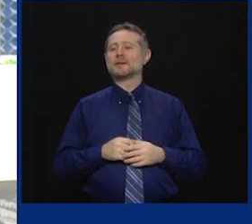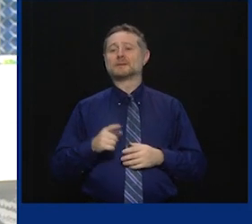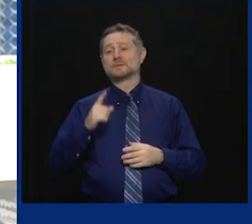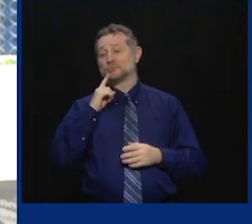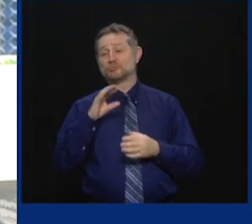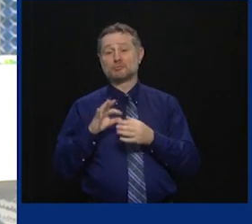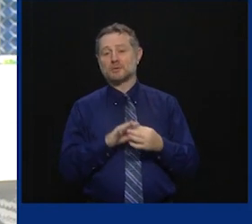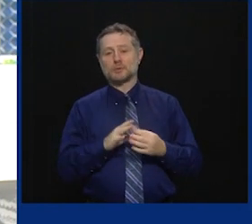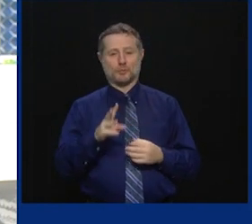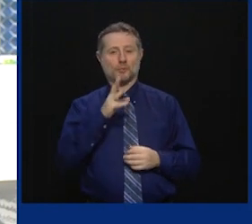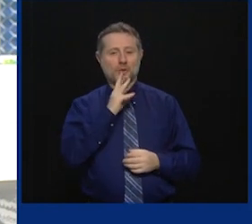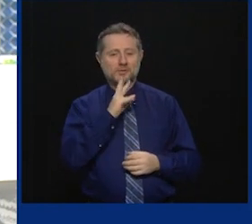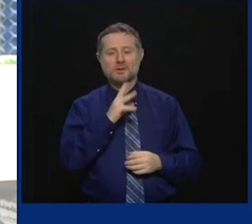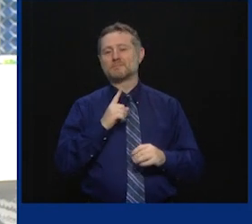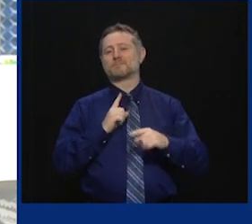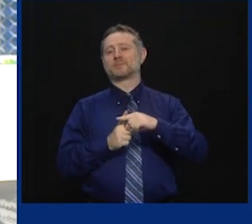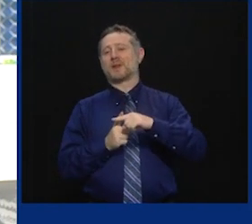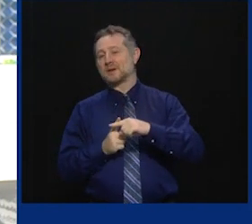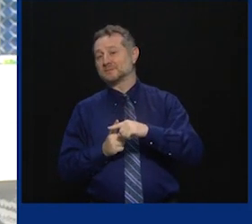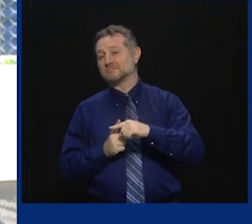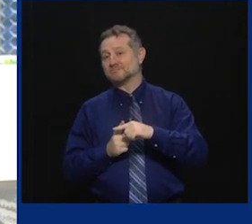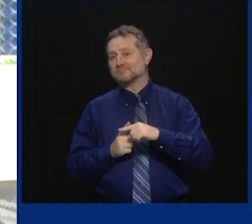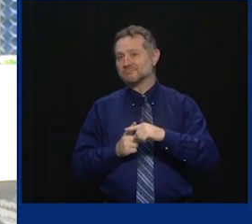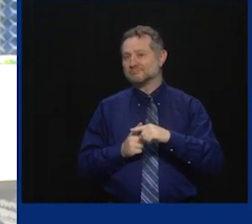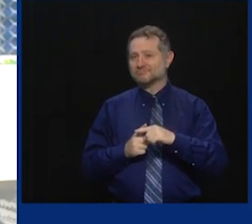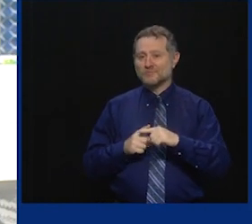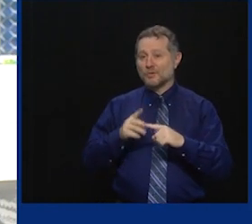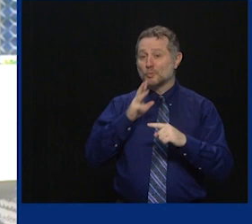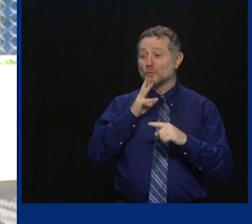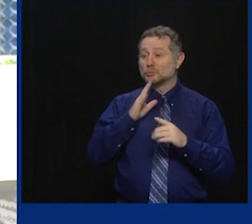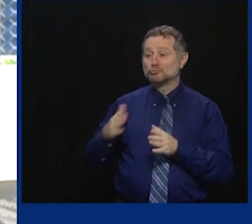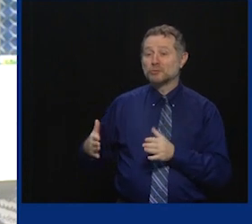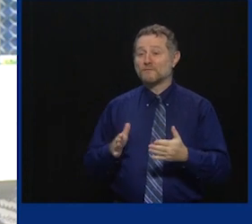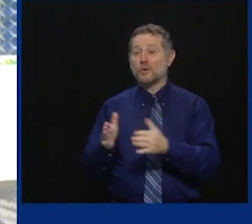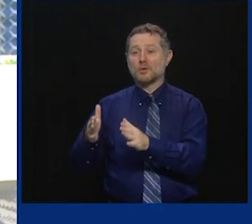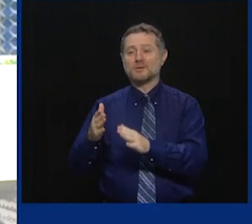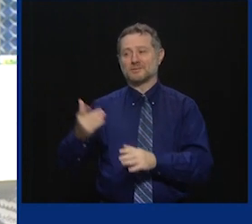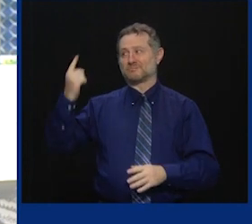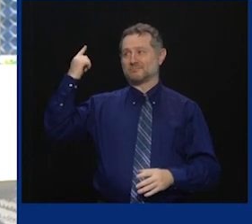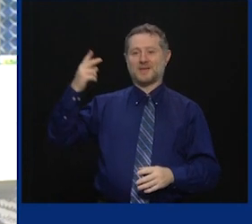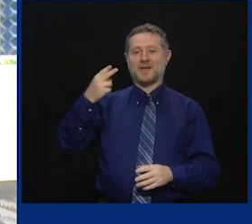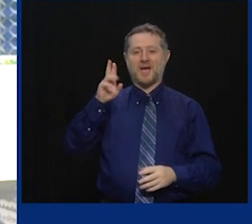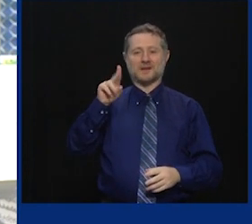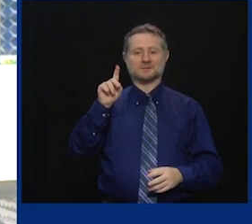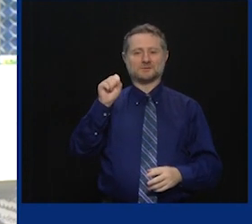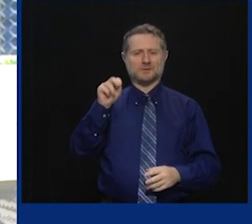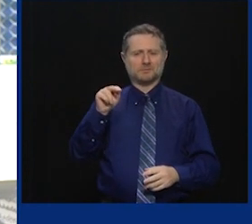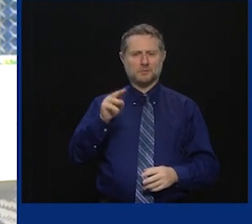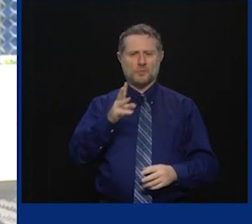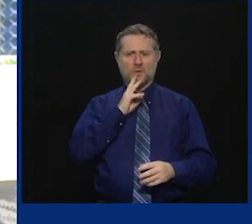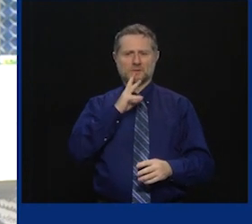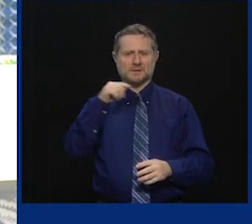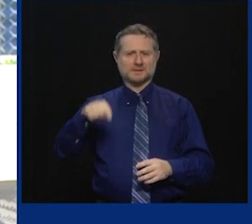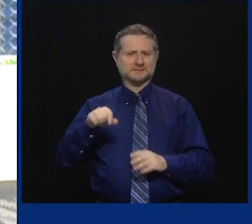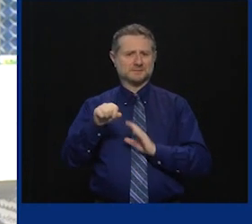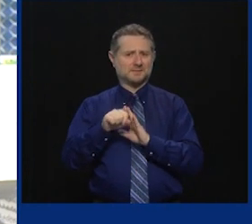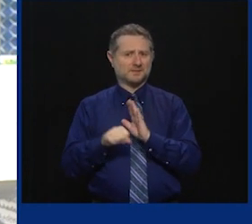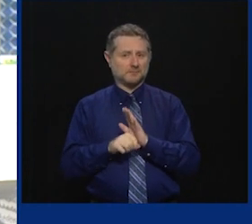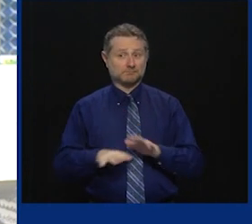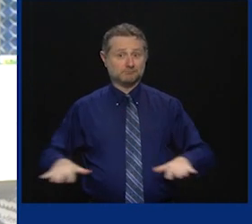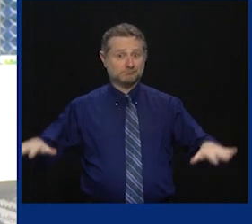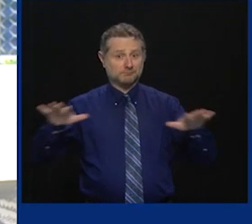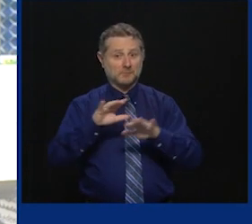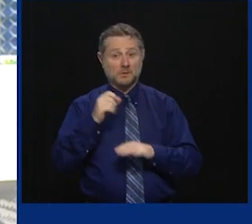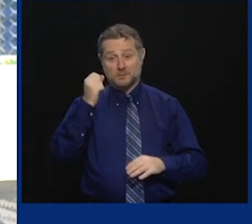resiliency. We have the Hudson River behind us, and we are a very water-rich state, but we also see certainly that water can be a force